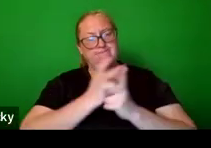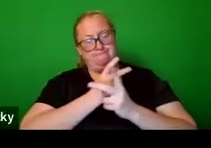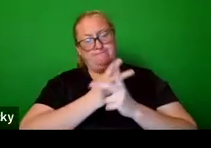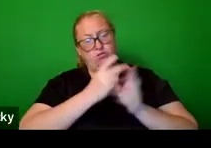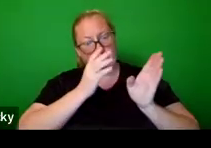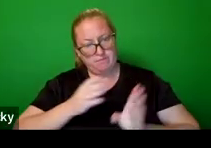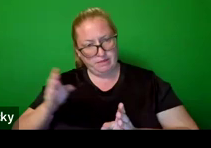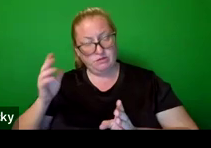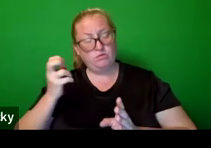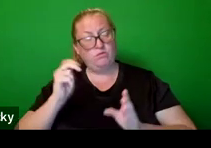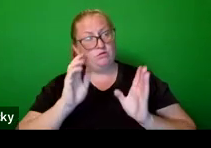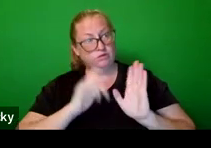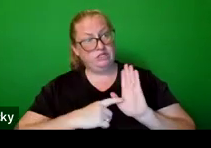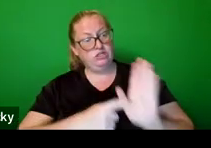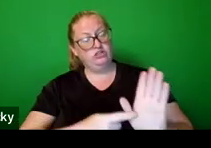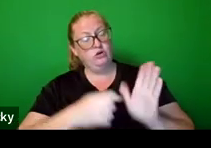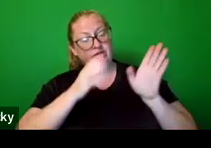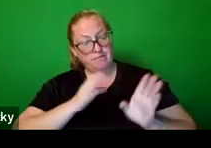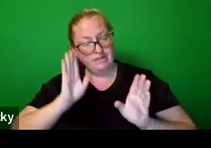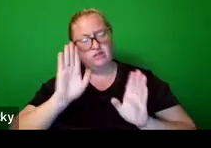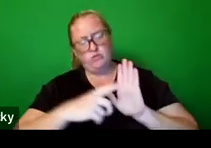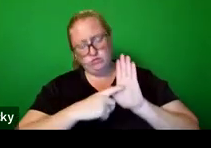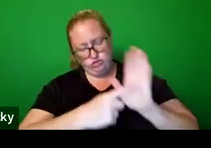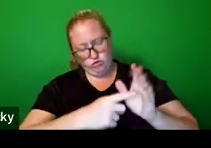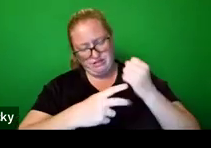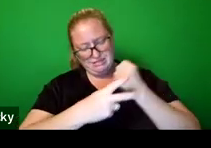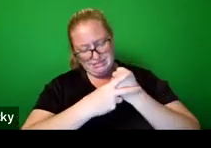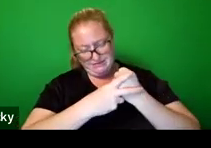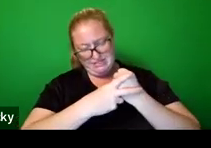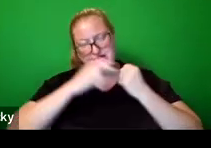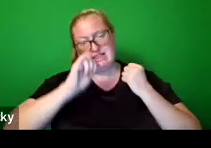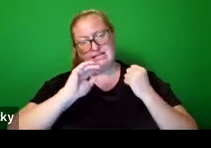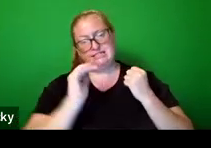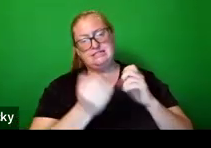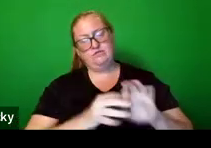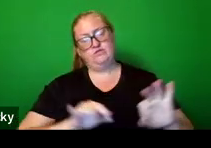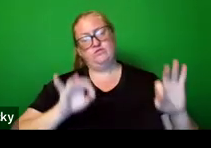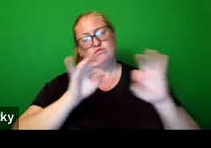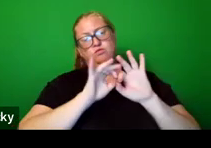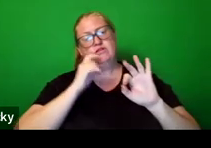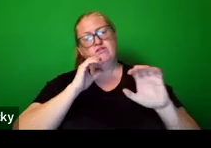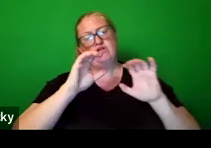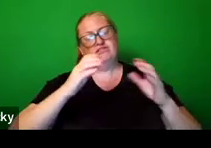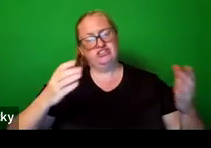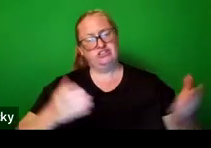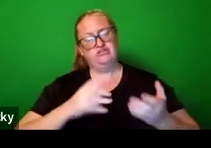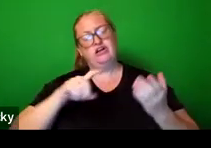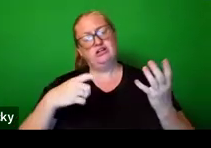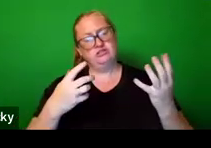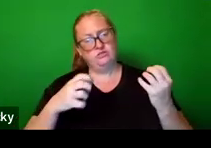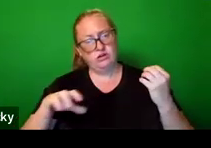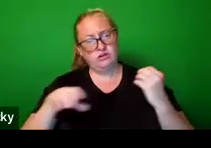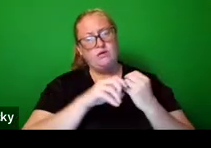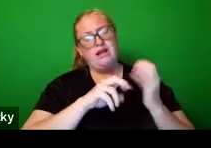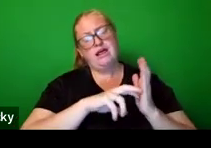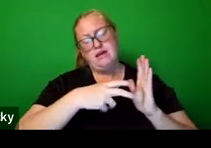the plan, we'll have the savings. That seems to be what would be relevant to, you know, a conversation here. So I just wanted to note that, I mean,